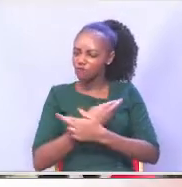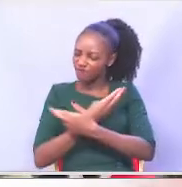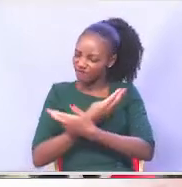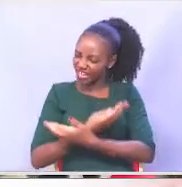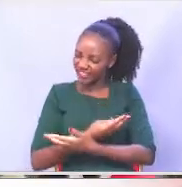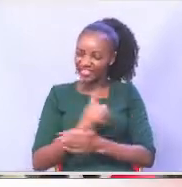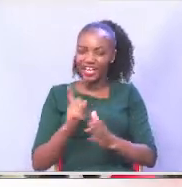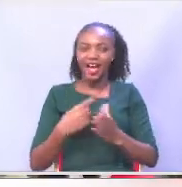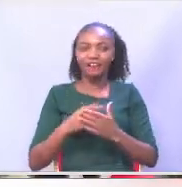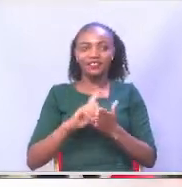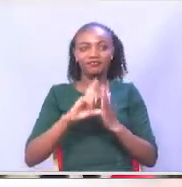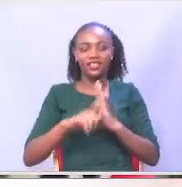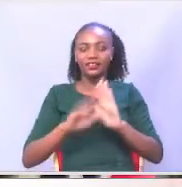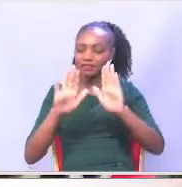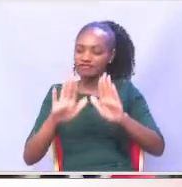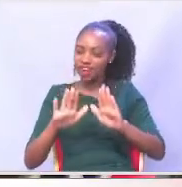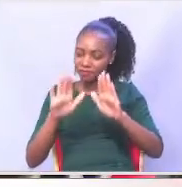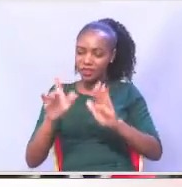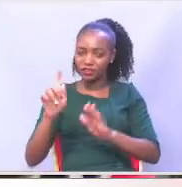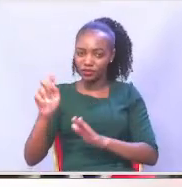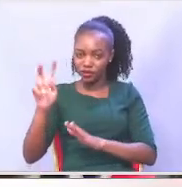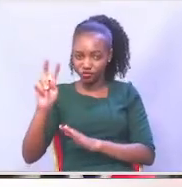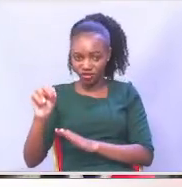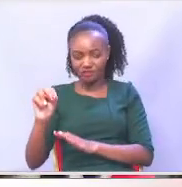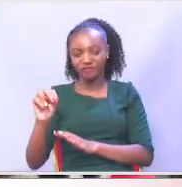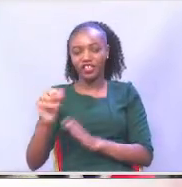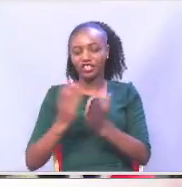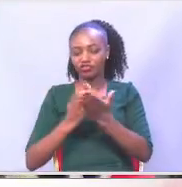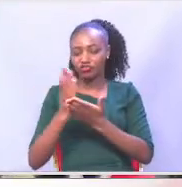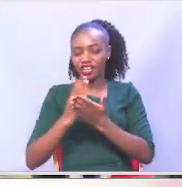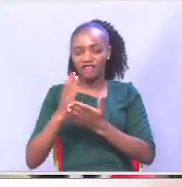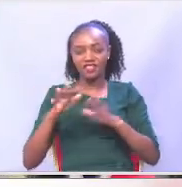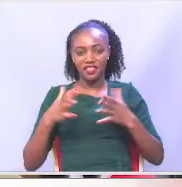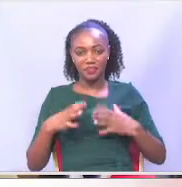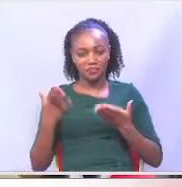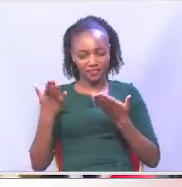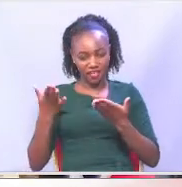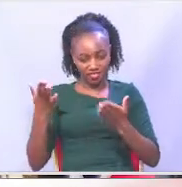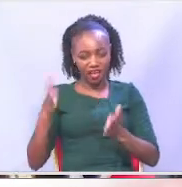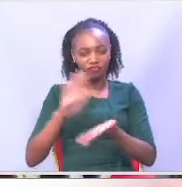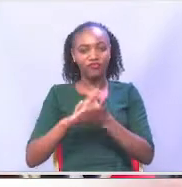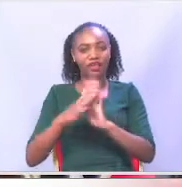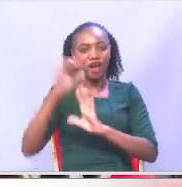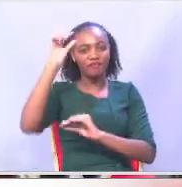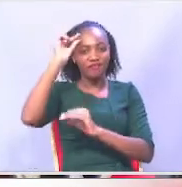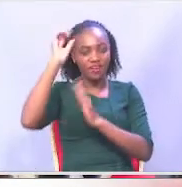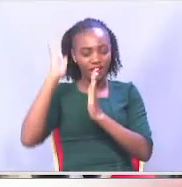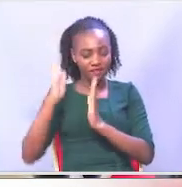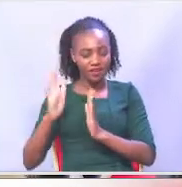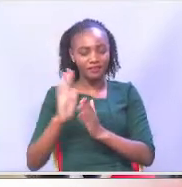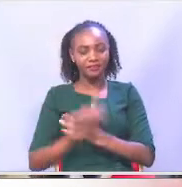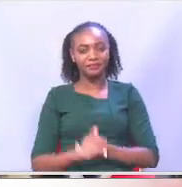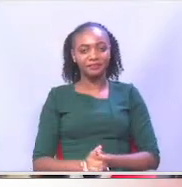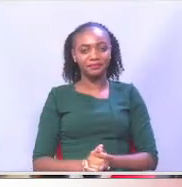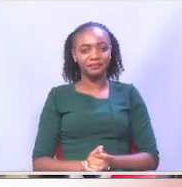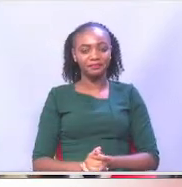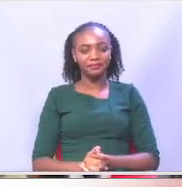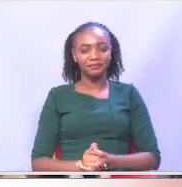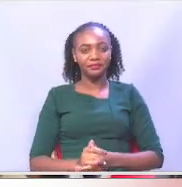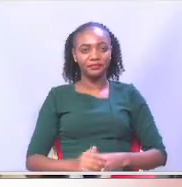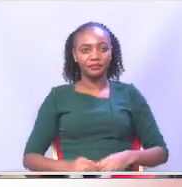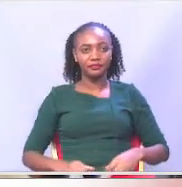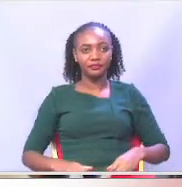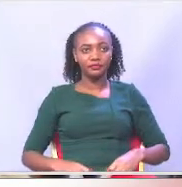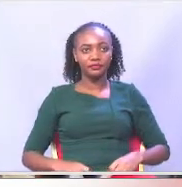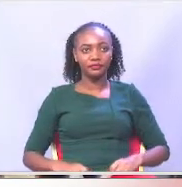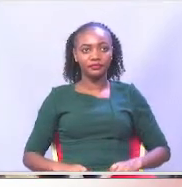kwenda kule Trans Nzoia, kuitikia mwito wananchi wa Trans Nzoia kwamba wangependa niwahudumie kama